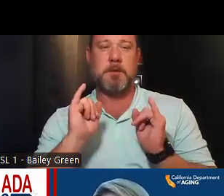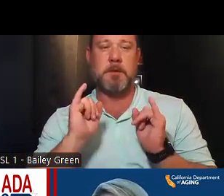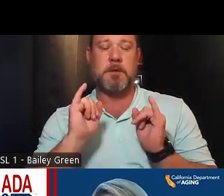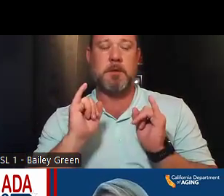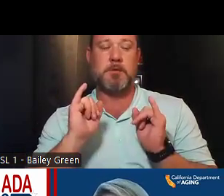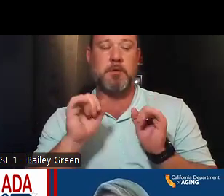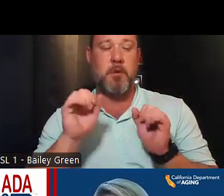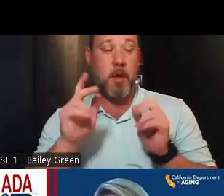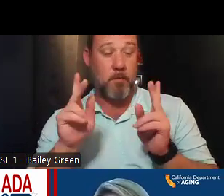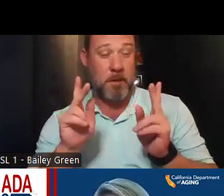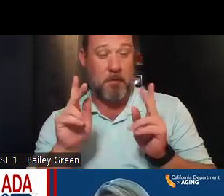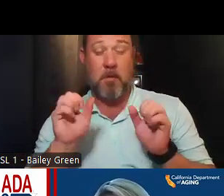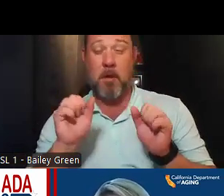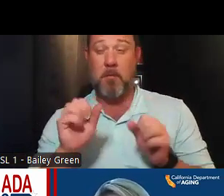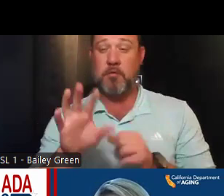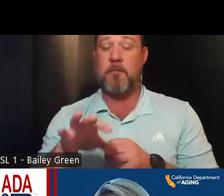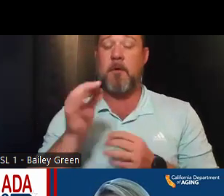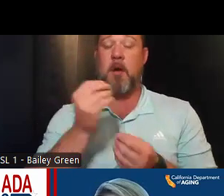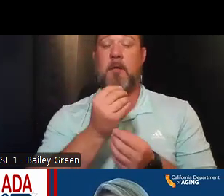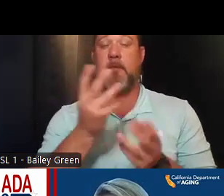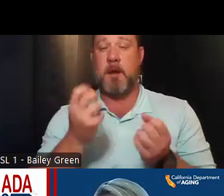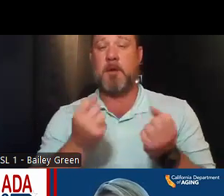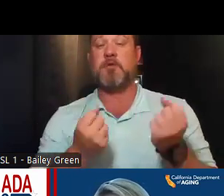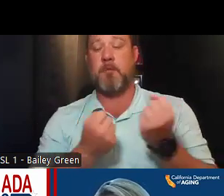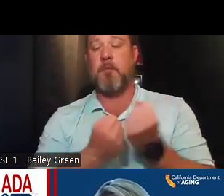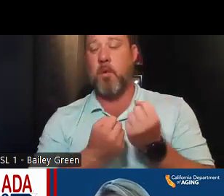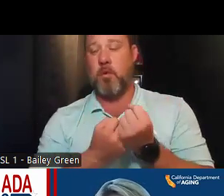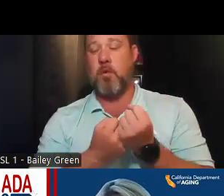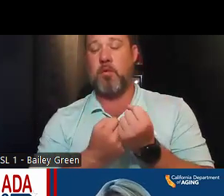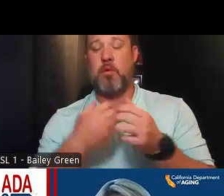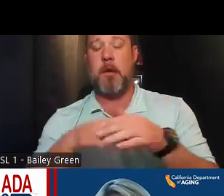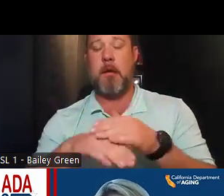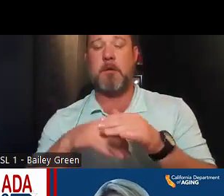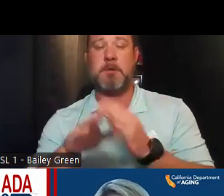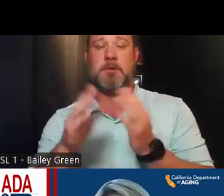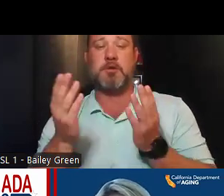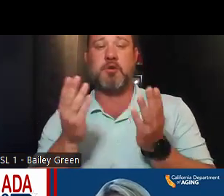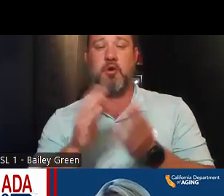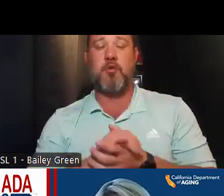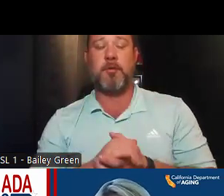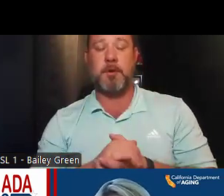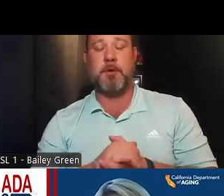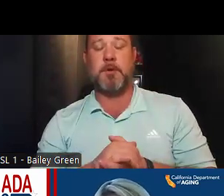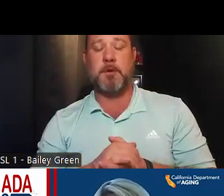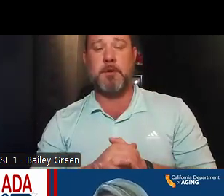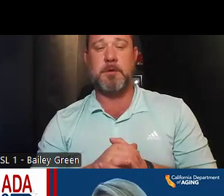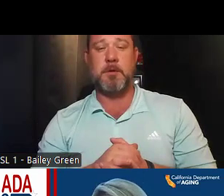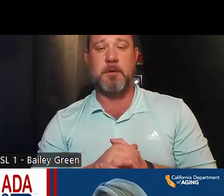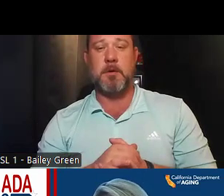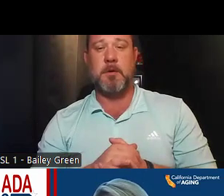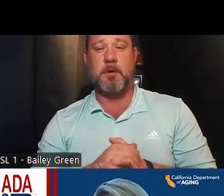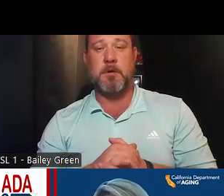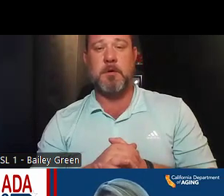are able to find the information and support that they need to access the services that they need as they age or acquire